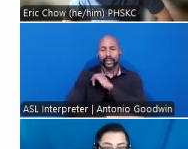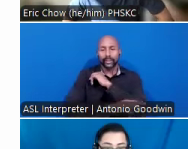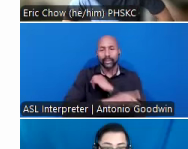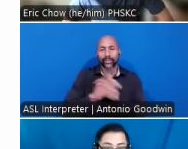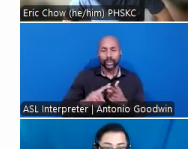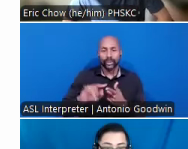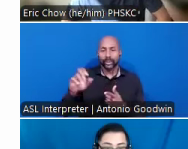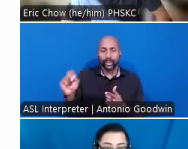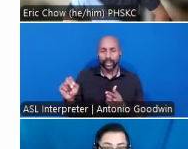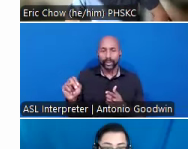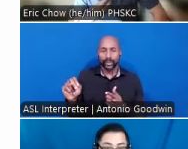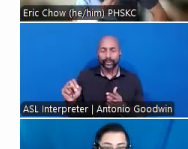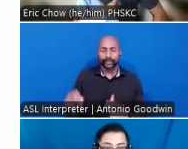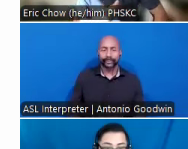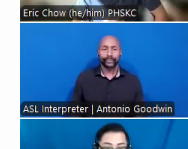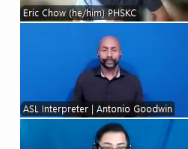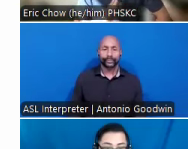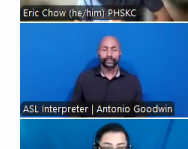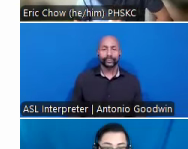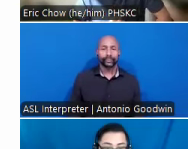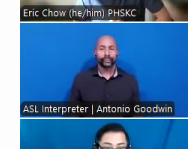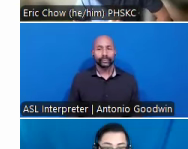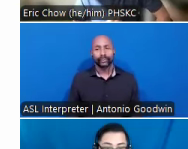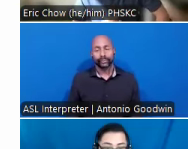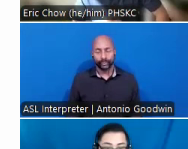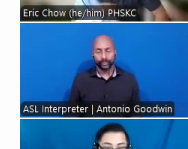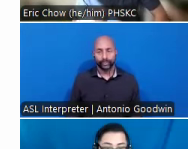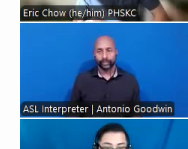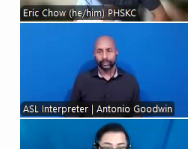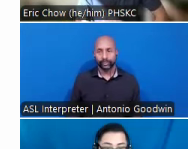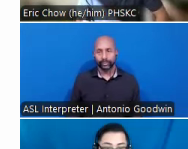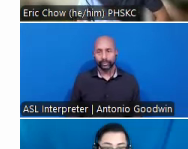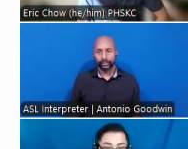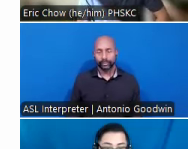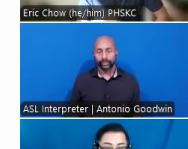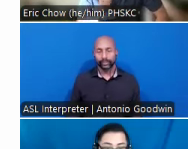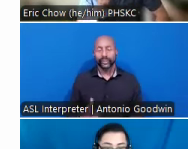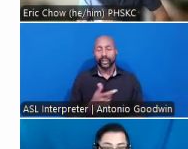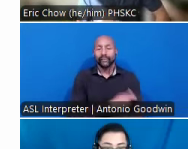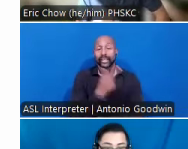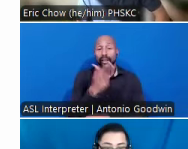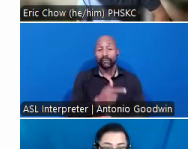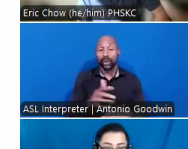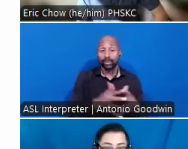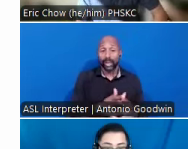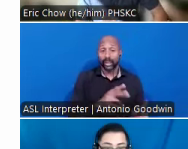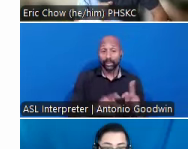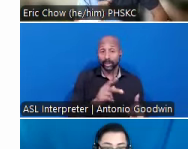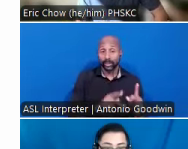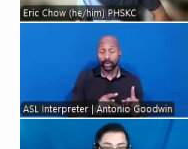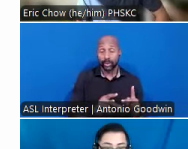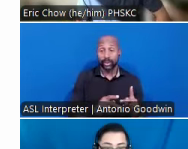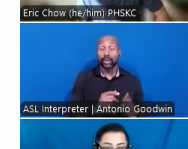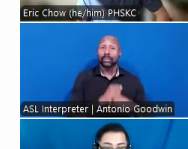other vaccines, which usually protects the individual who is receiving the vaccine for pregnant people is actually intended to protect